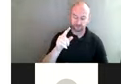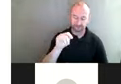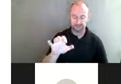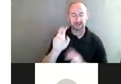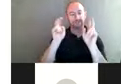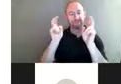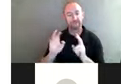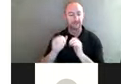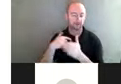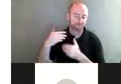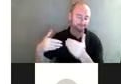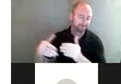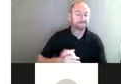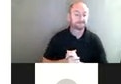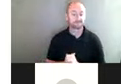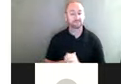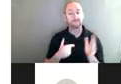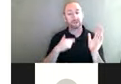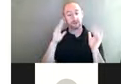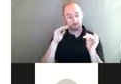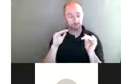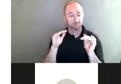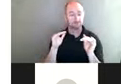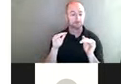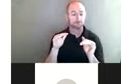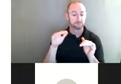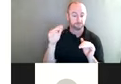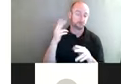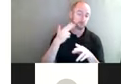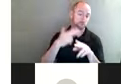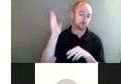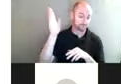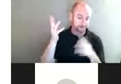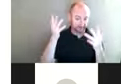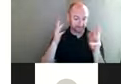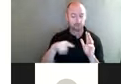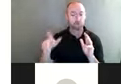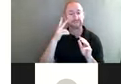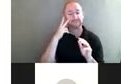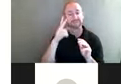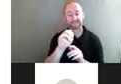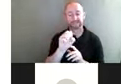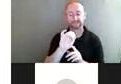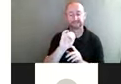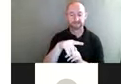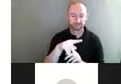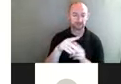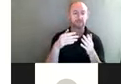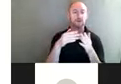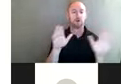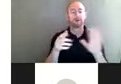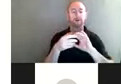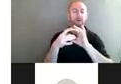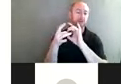to advance them. I really hope by the end of this, this quick presentation, you'll see that ESIP is this open,